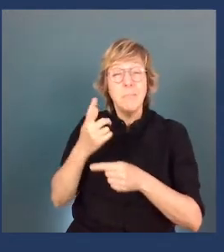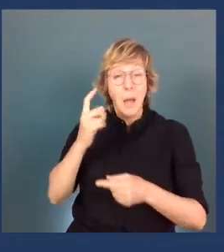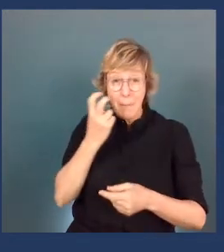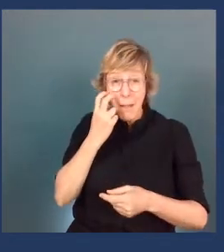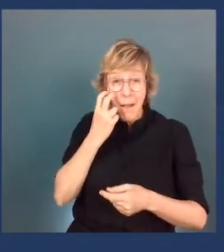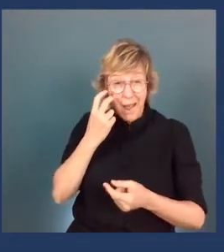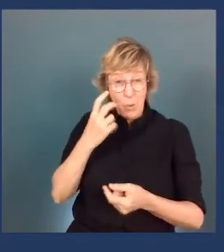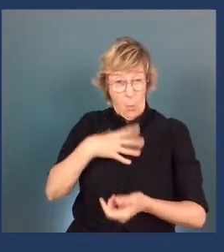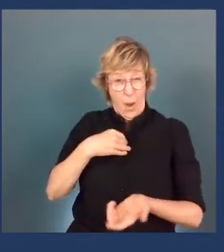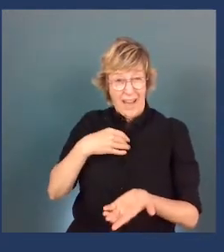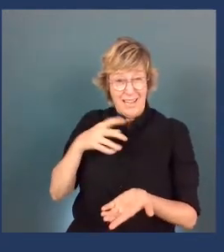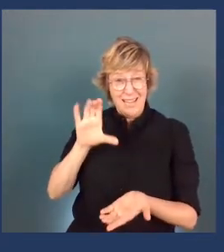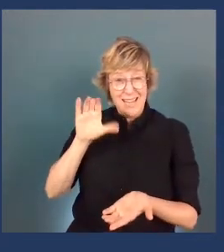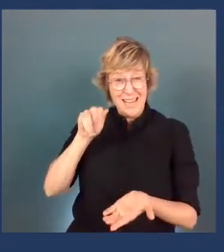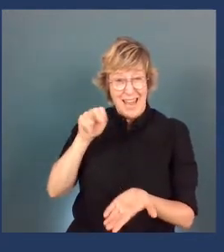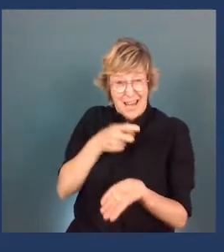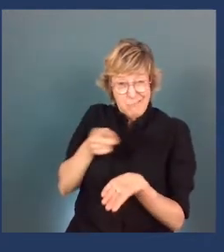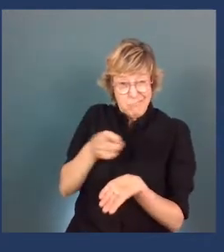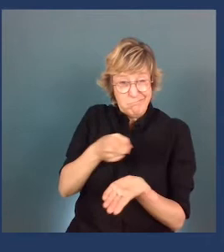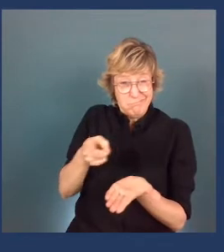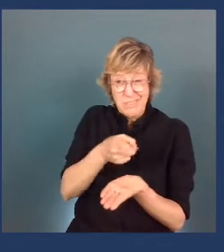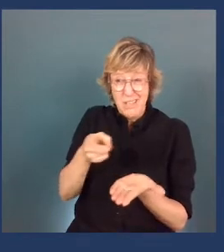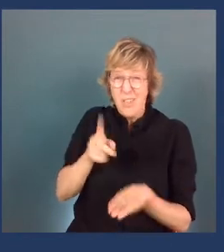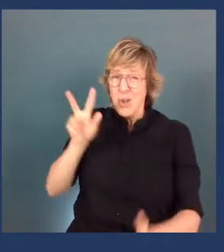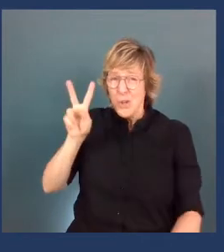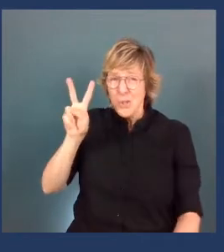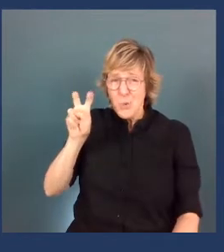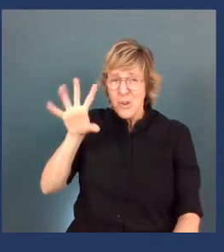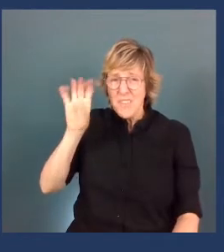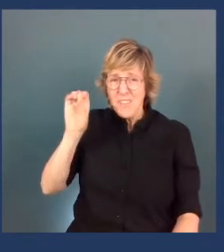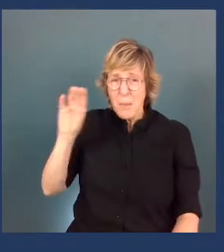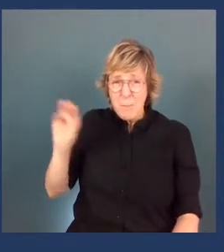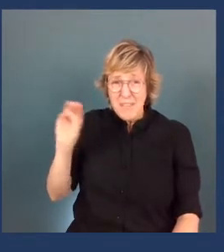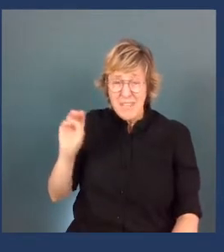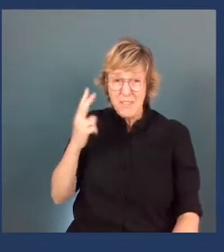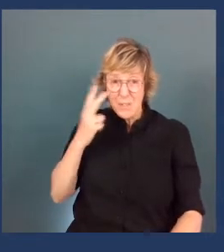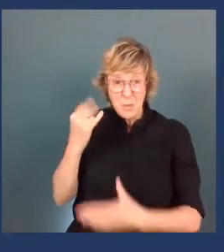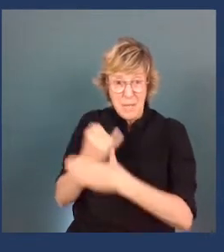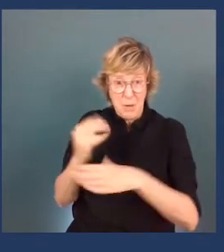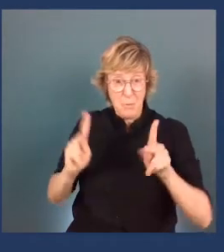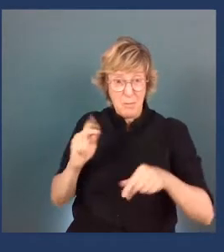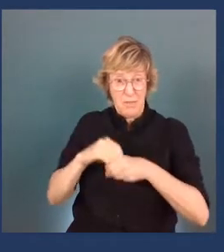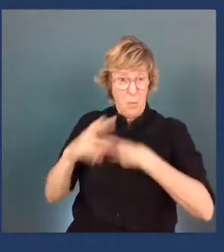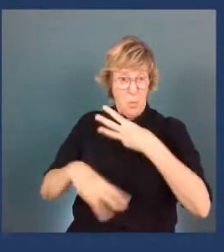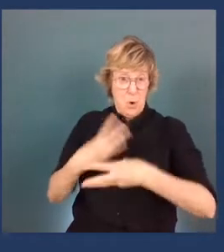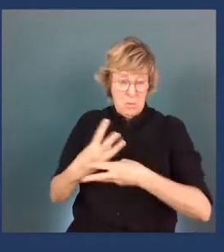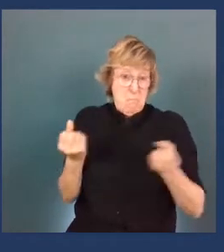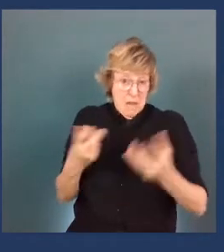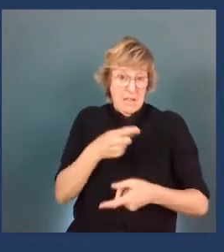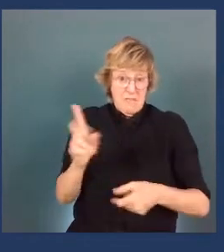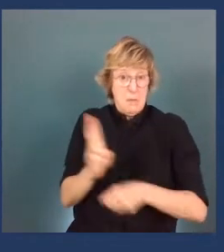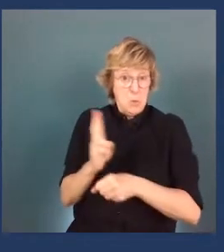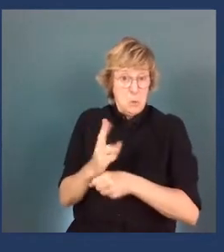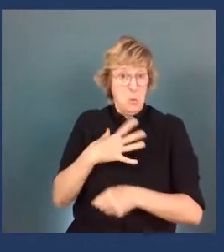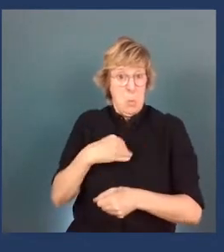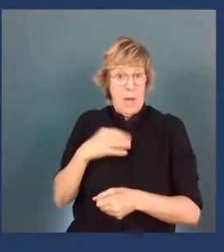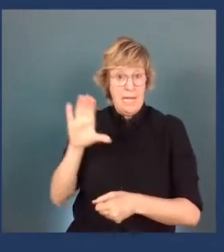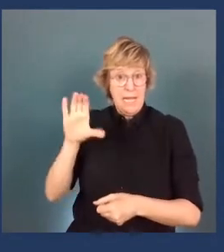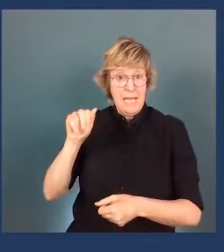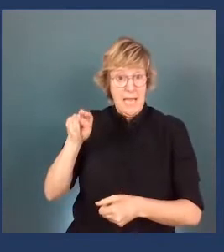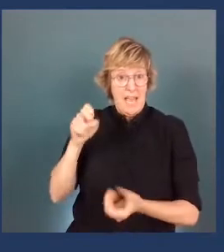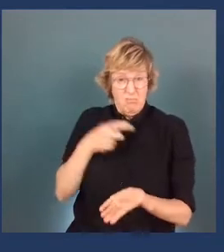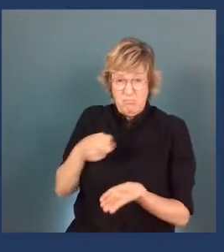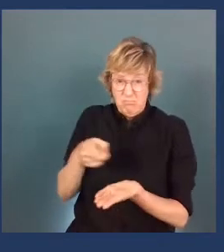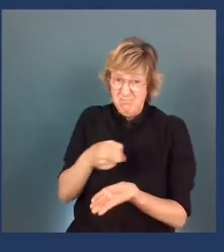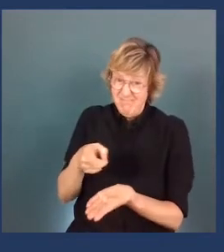white cane. You know, there's 250 million visually impaired people in the world. Many of them use the standard white cane, which has a